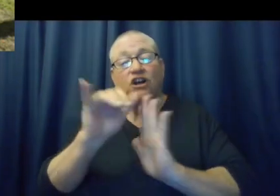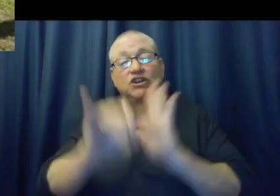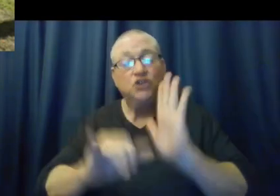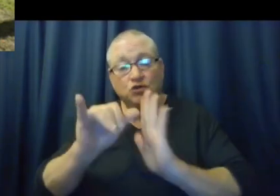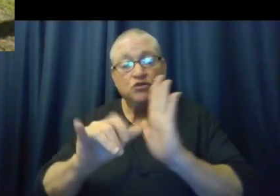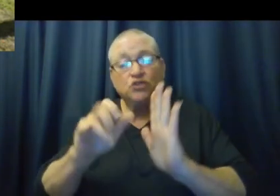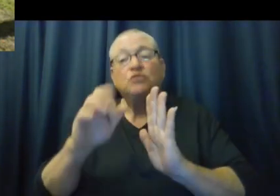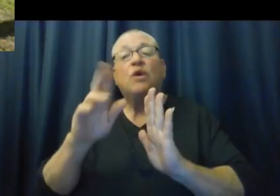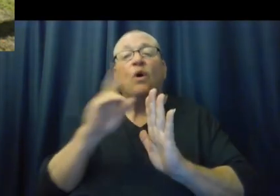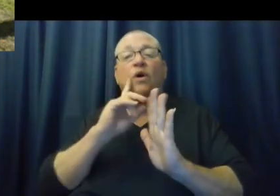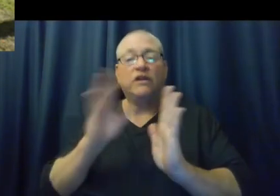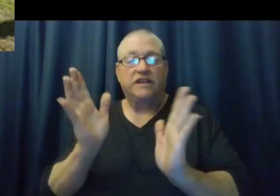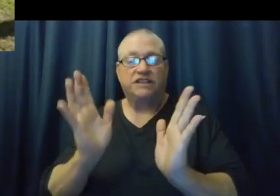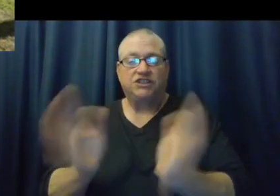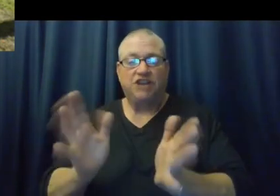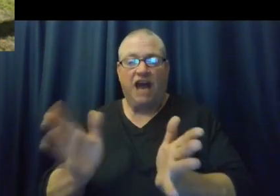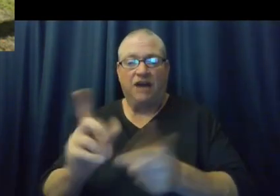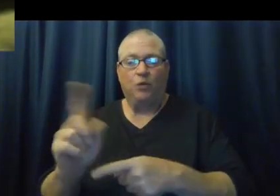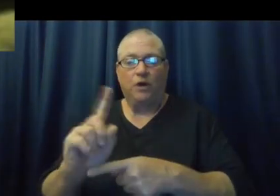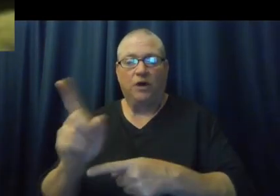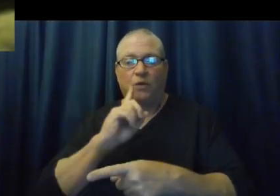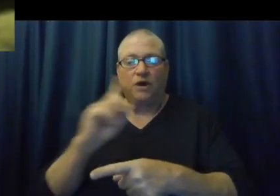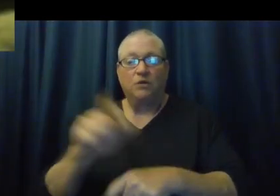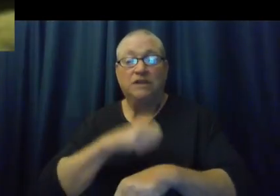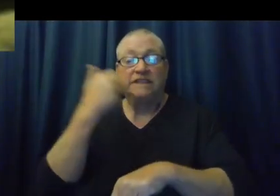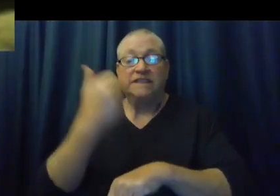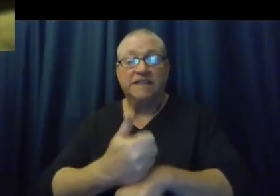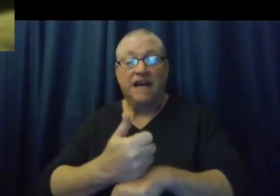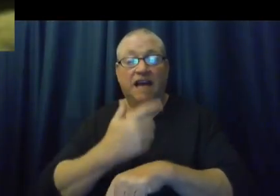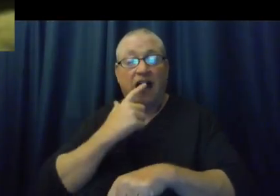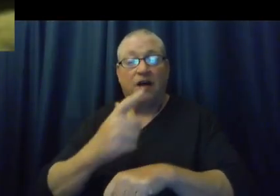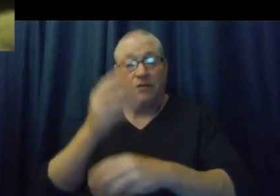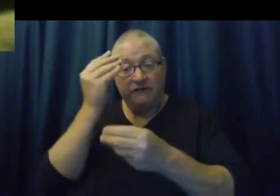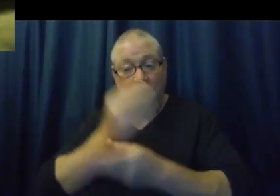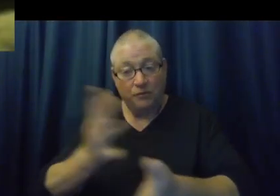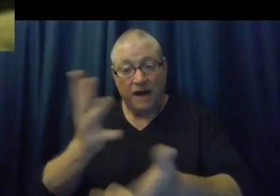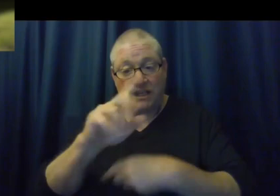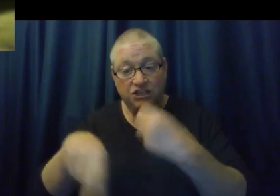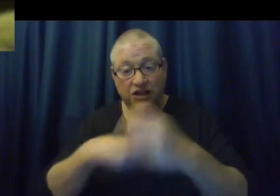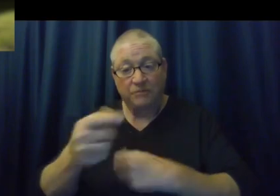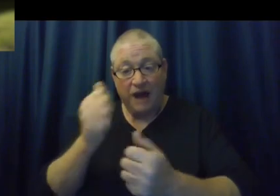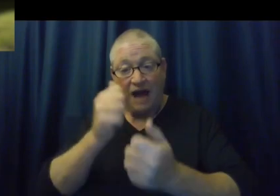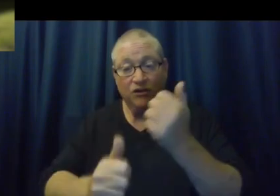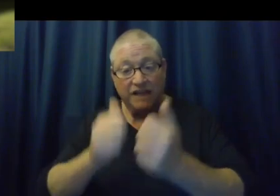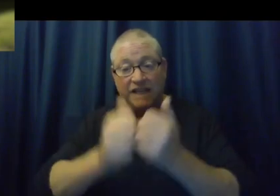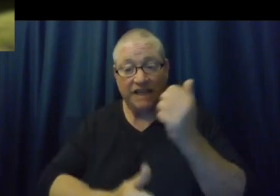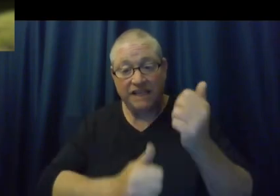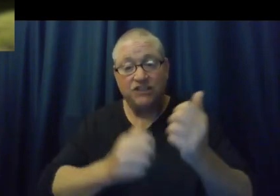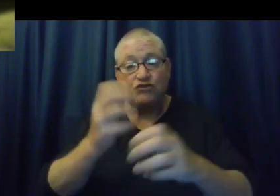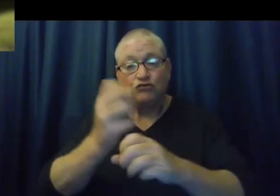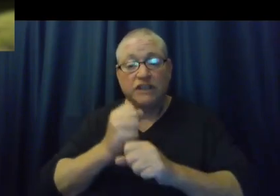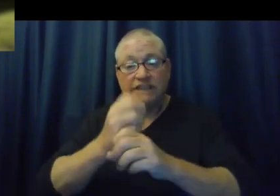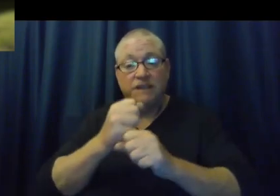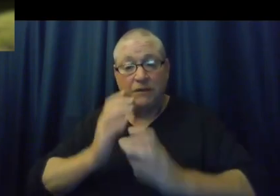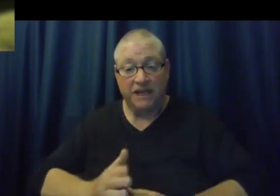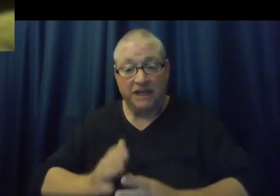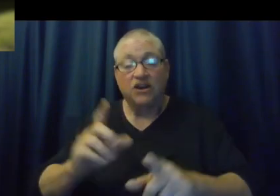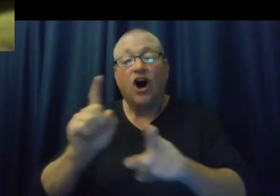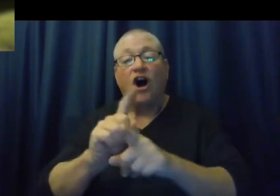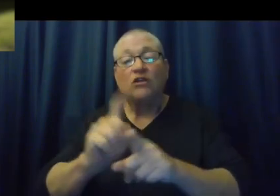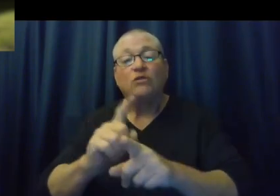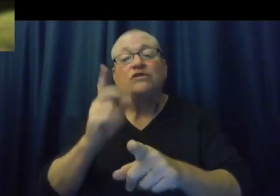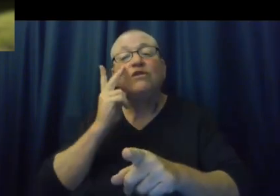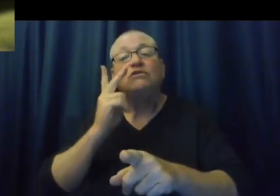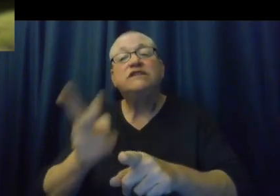will be posting about each award recipient. Also, be sure to explore the employee mosaic that's on this page so you